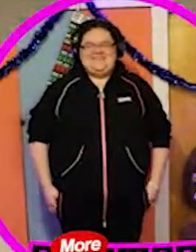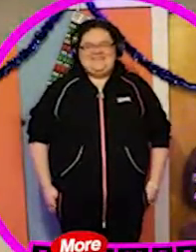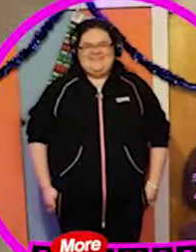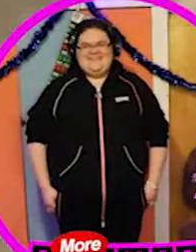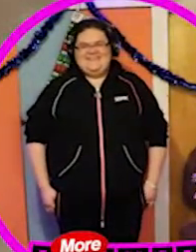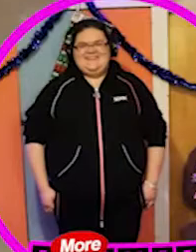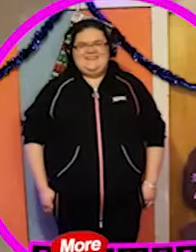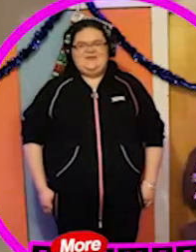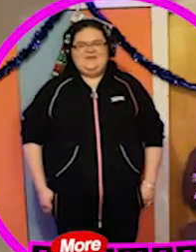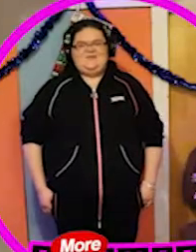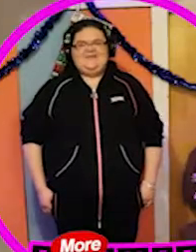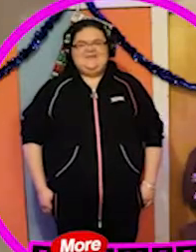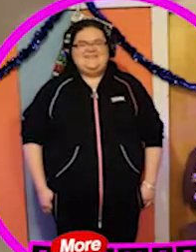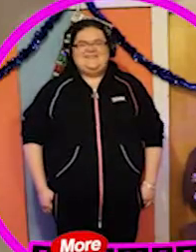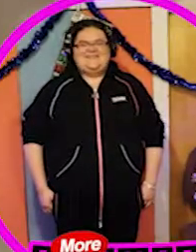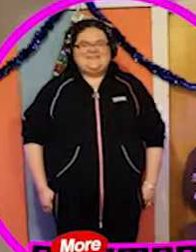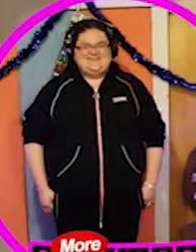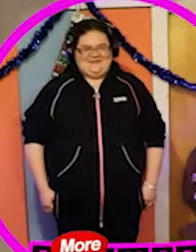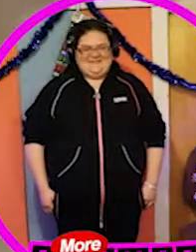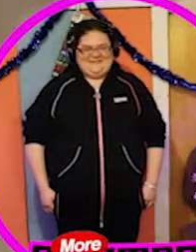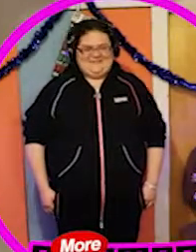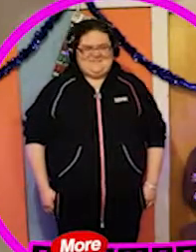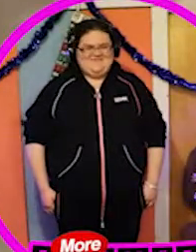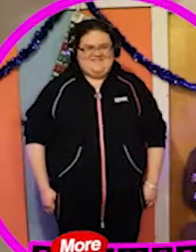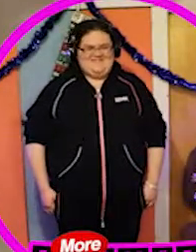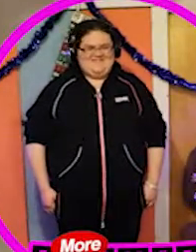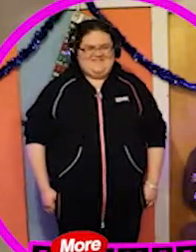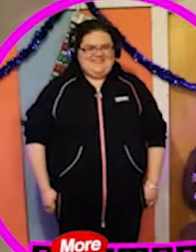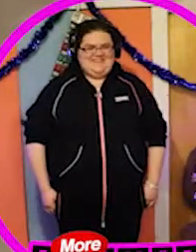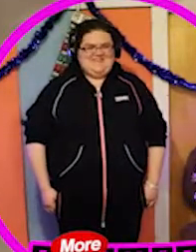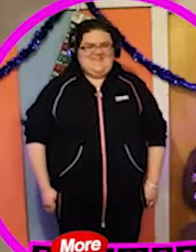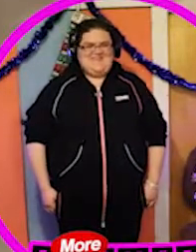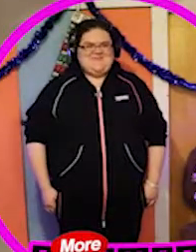I don't know. What is wrong? Oh, computer, yep.